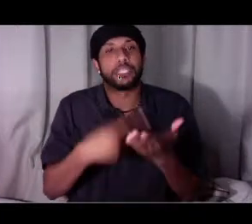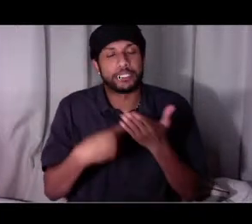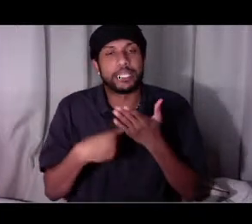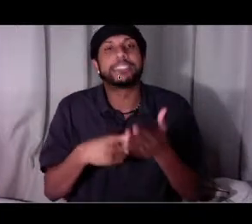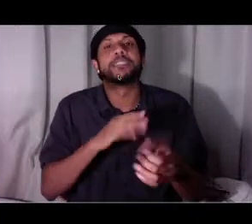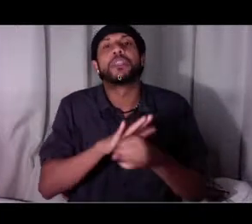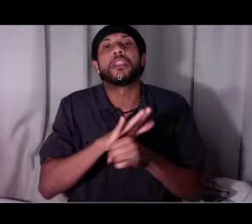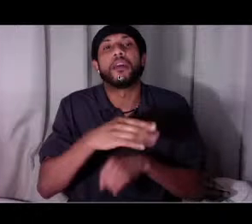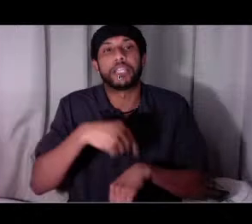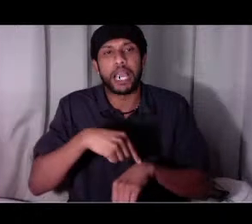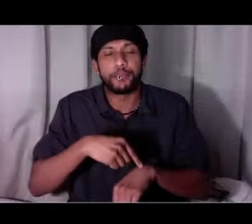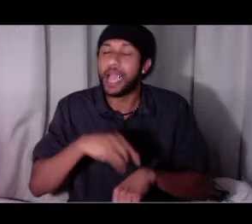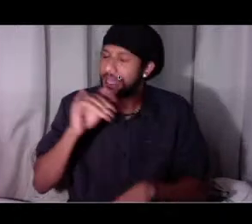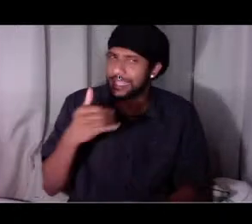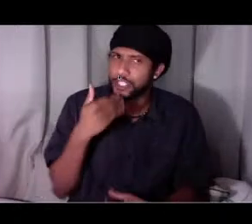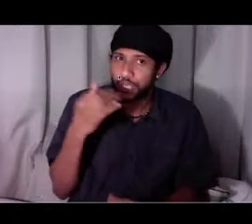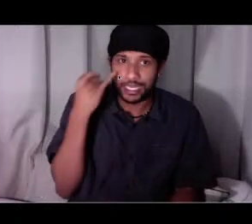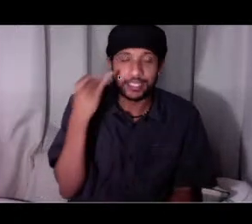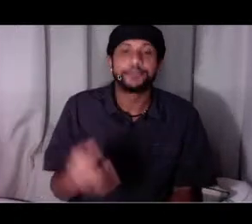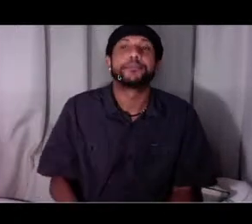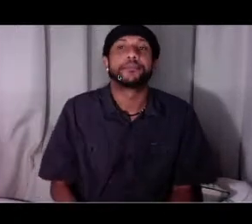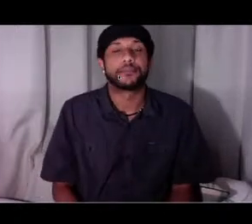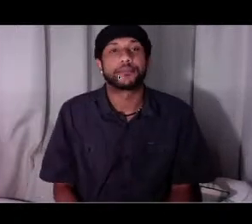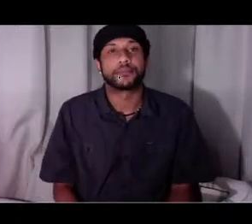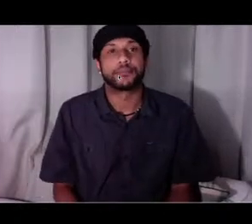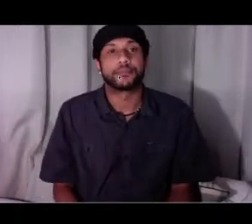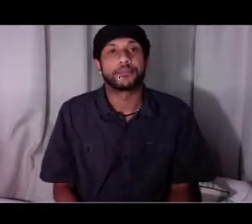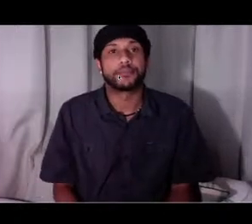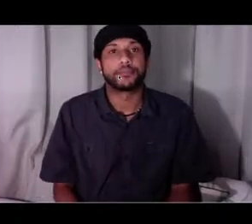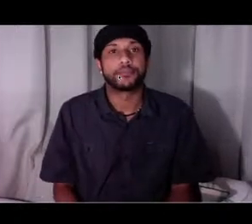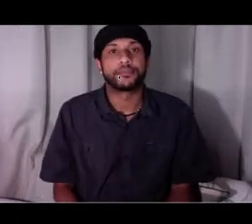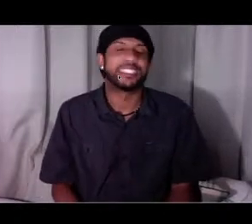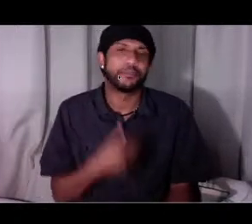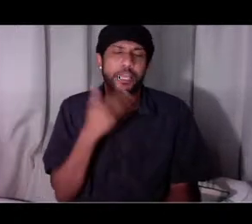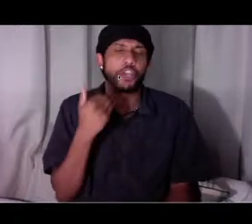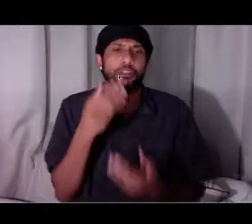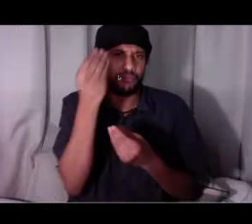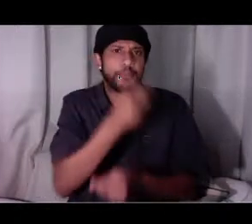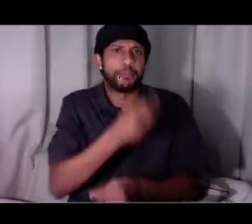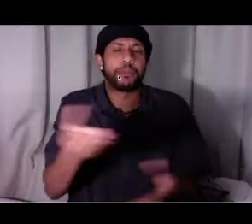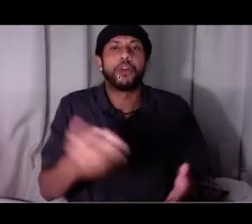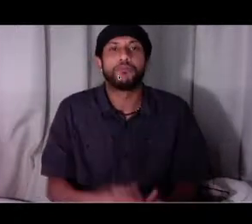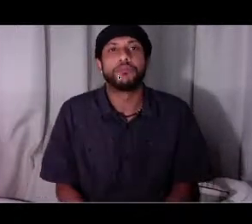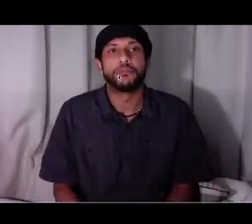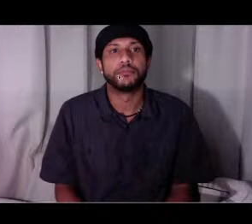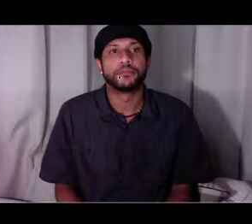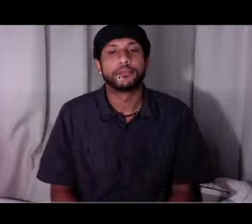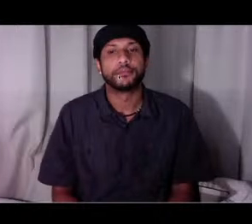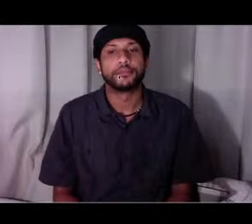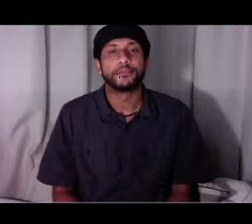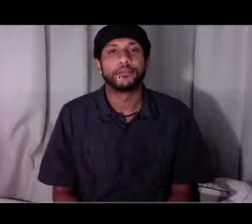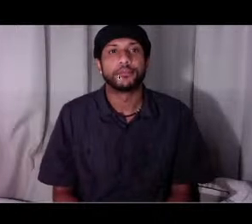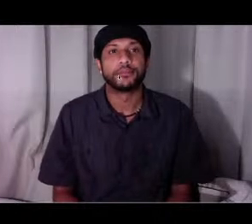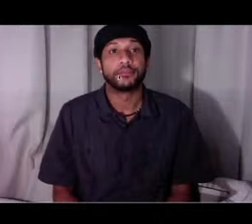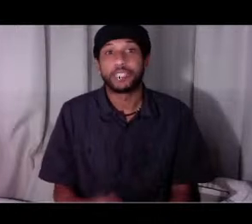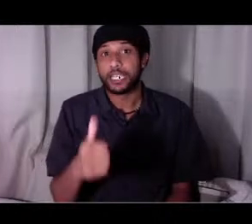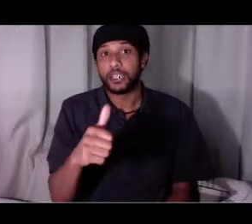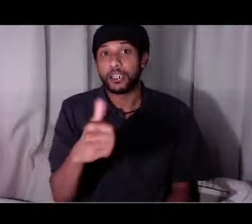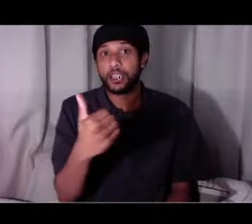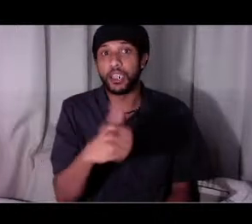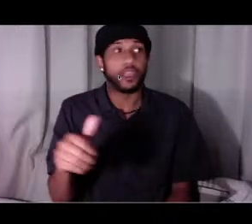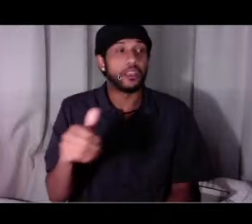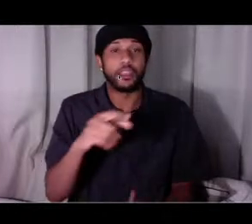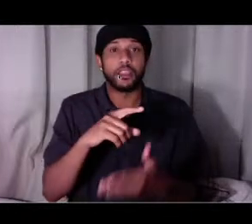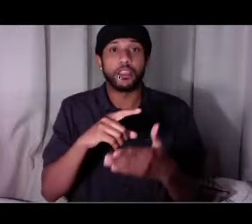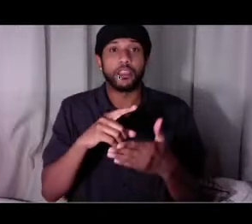time I think that'd be a great idea okay so the better to let people know great okay uh any objections from